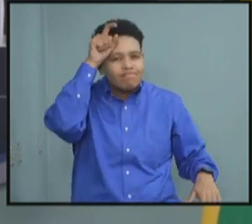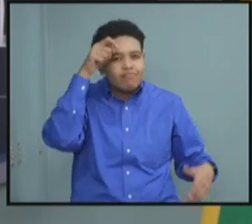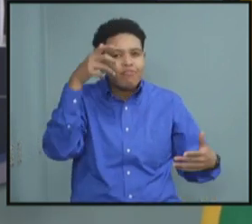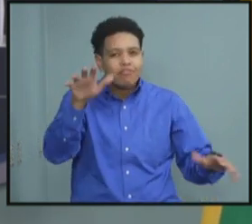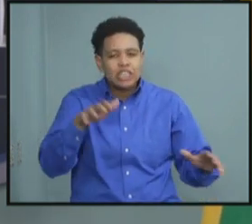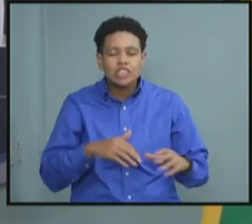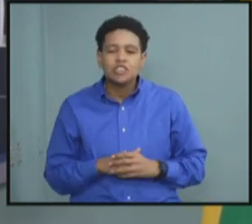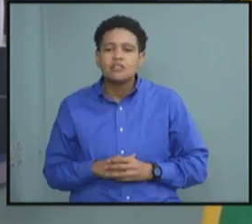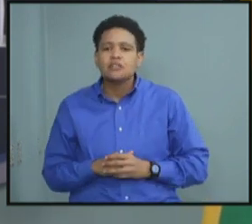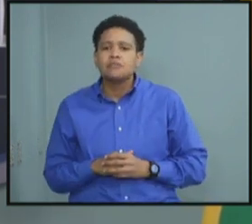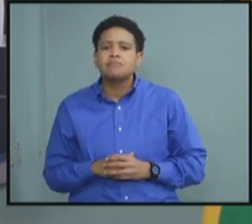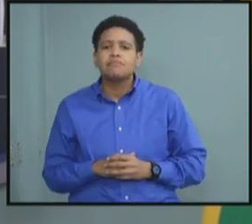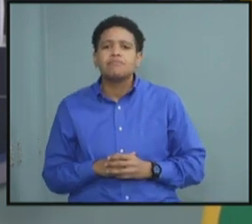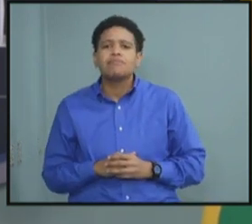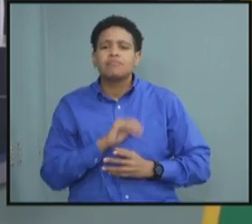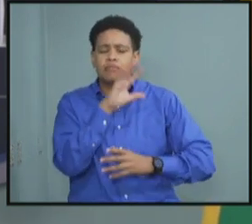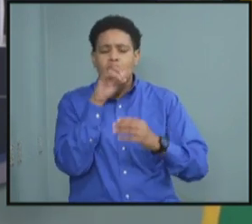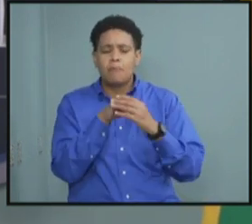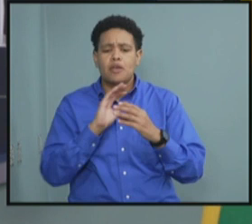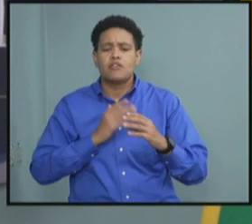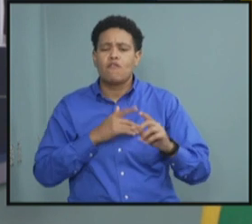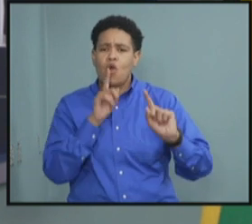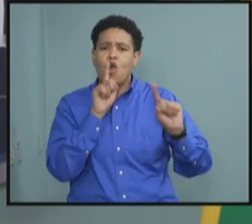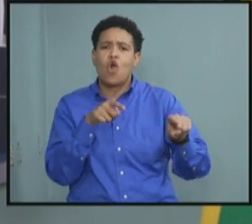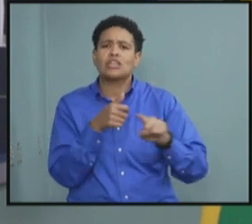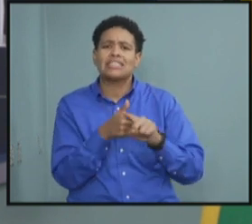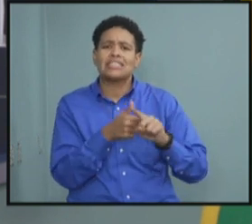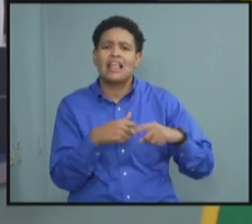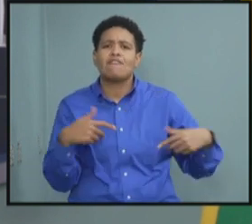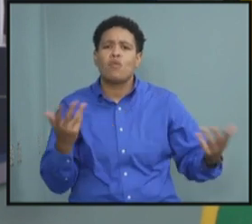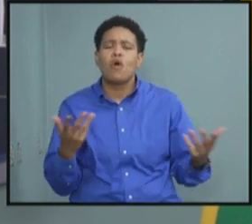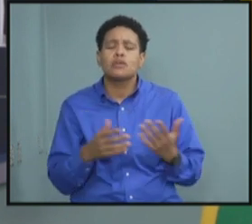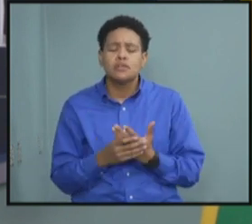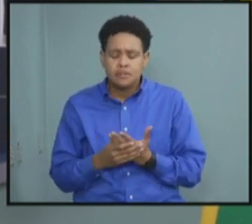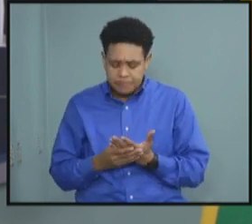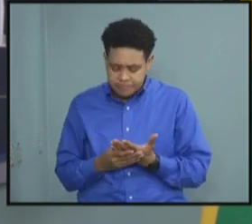A part of our orders is the